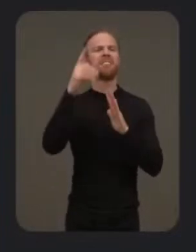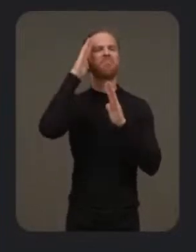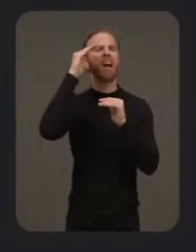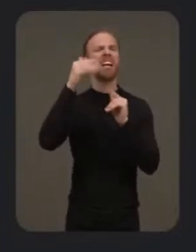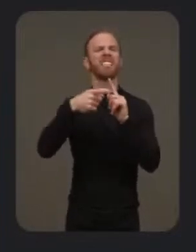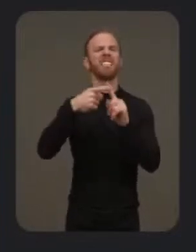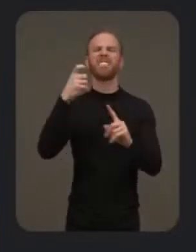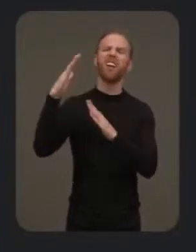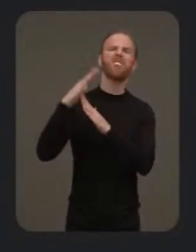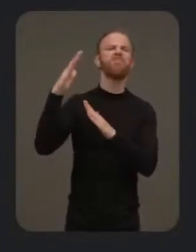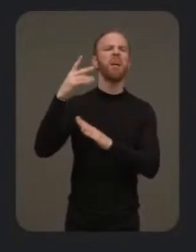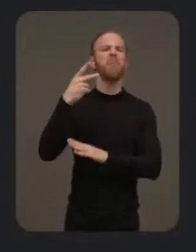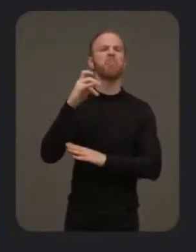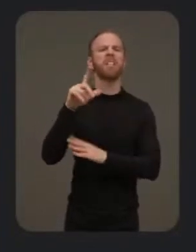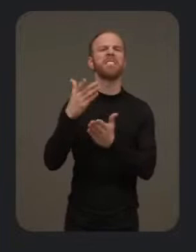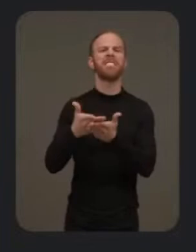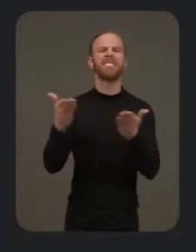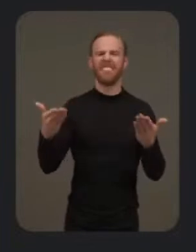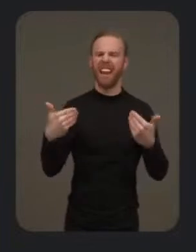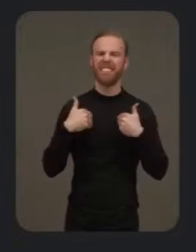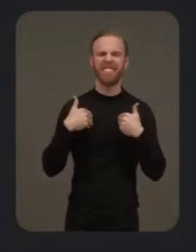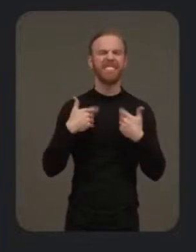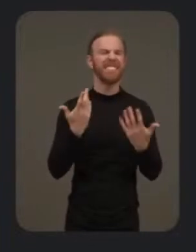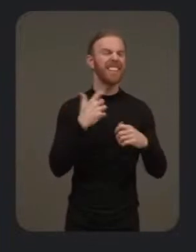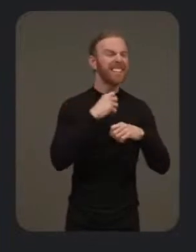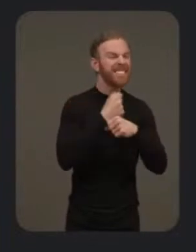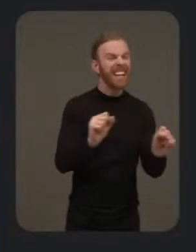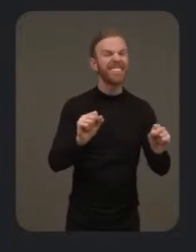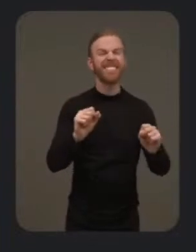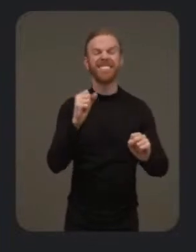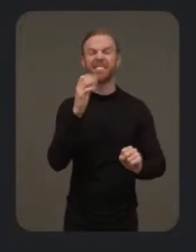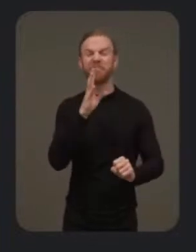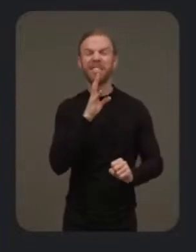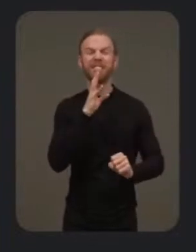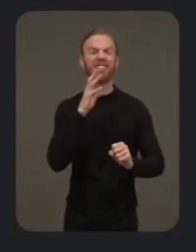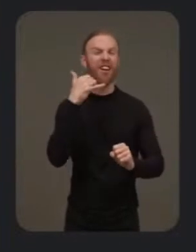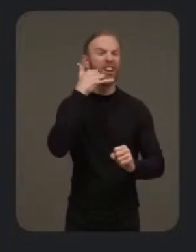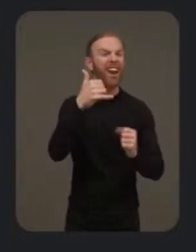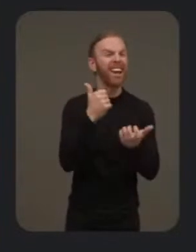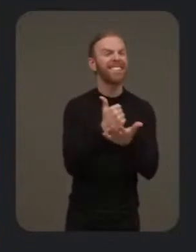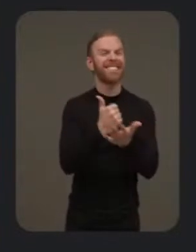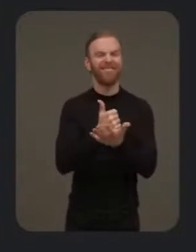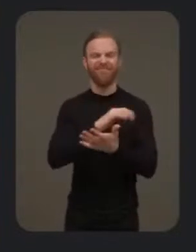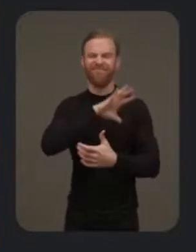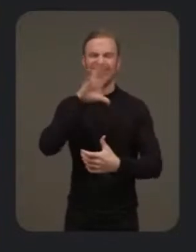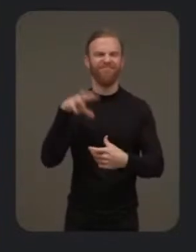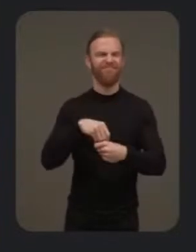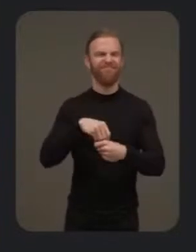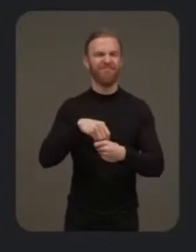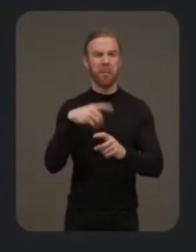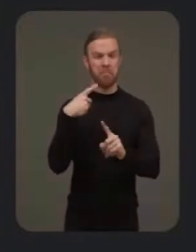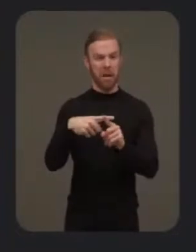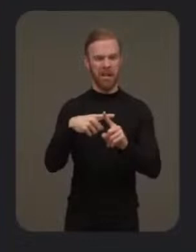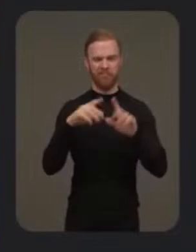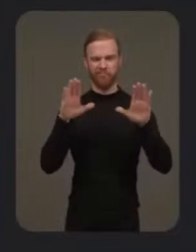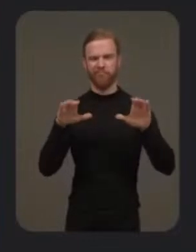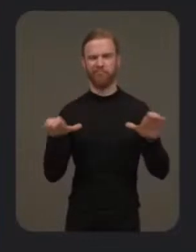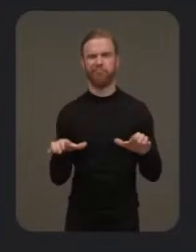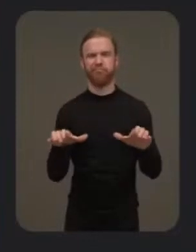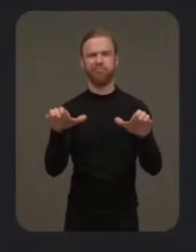Pixel device, including safety, speech, and call assist. Plus, it's got great performance for